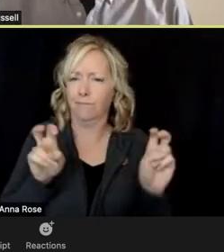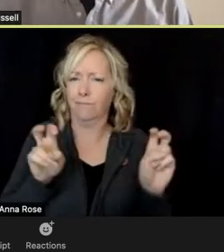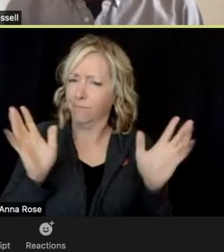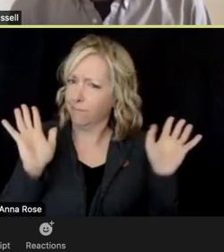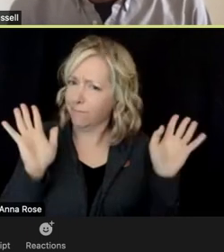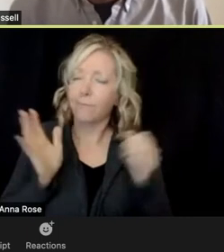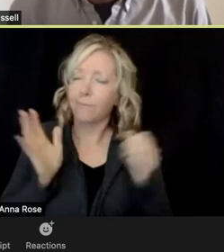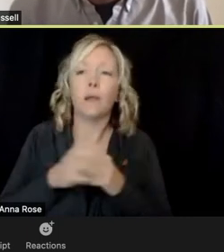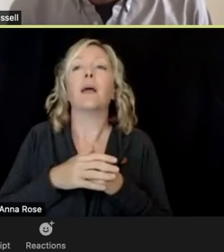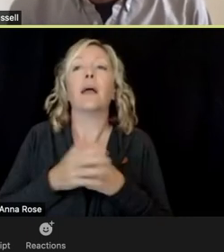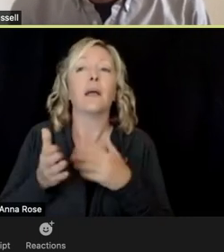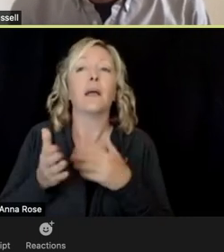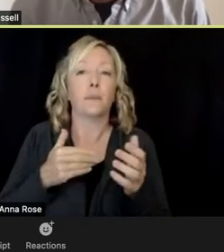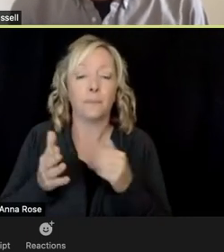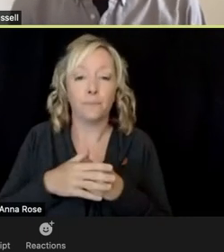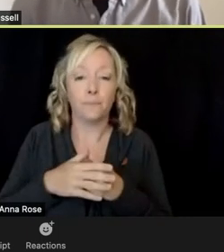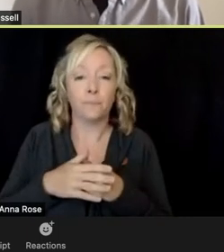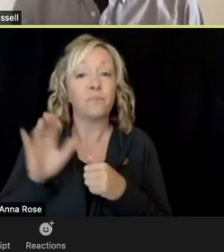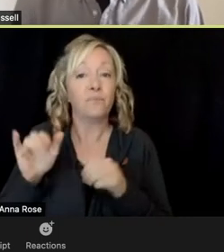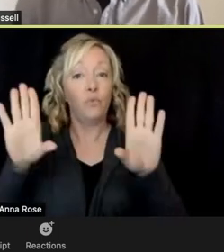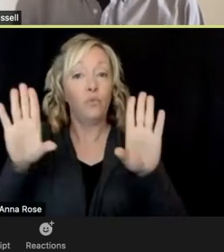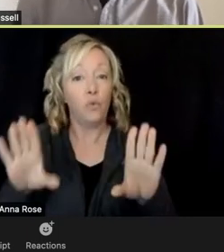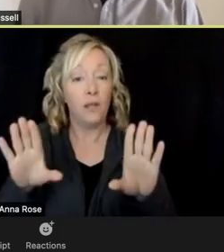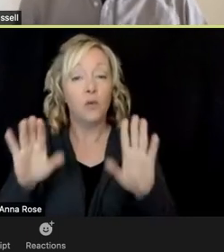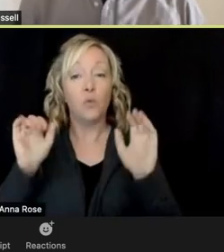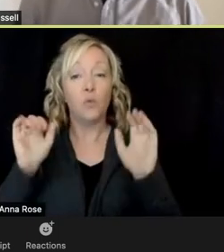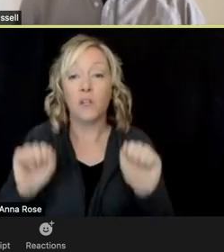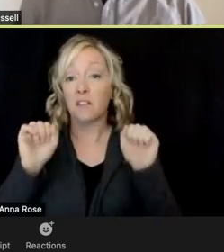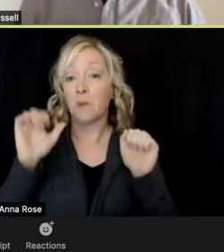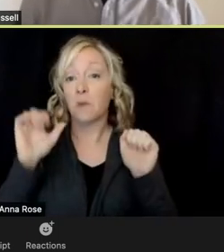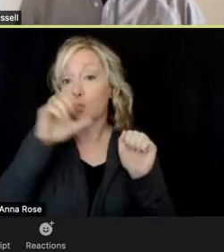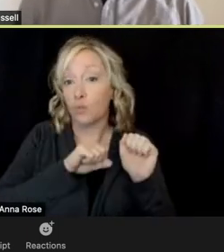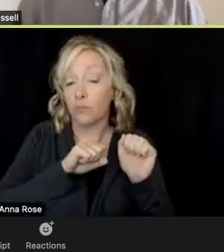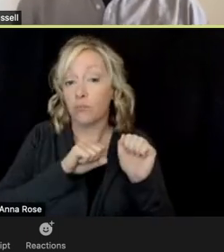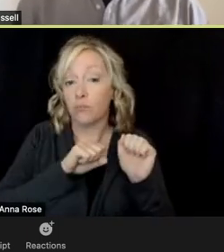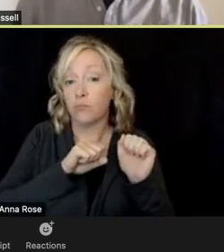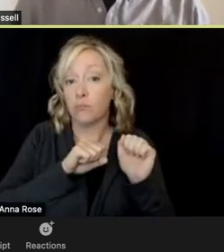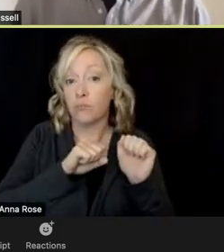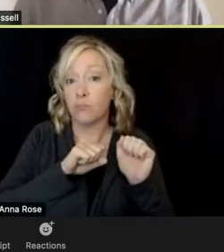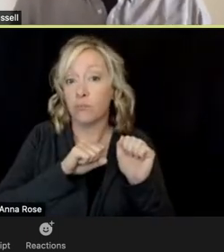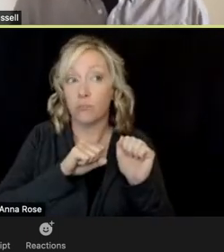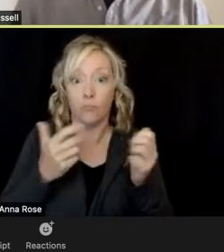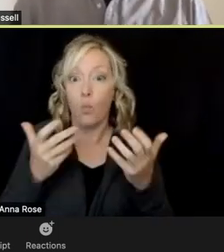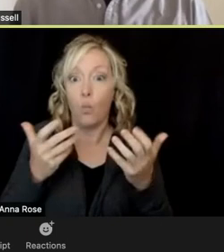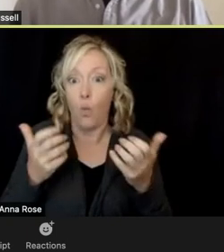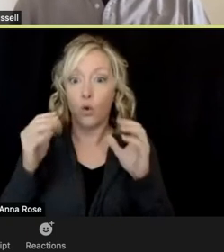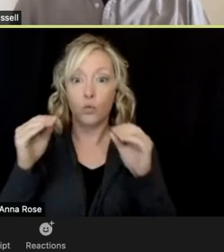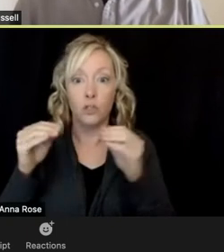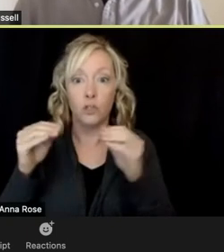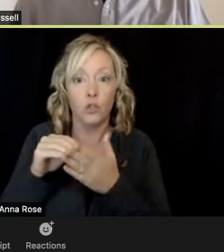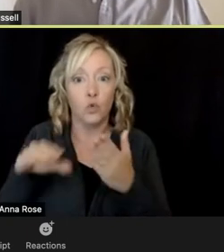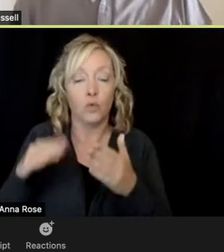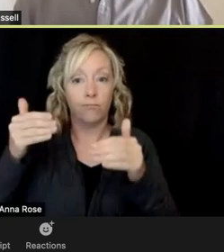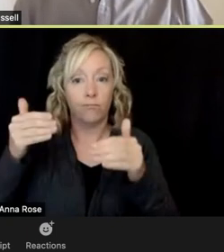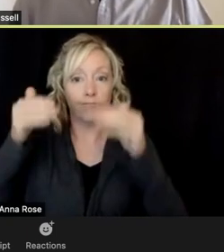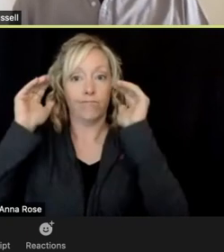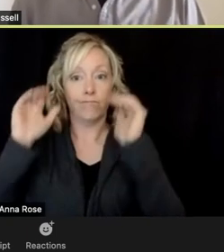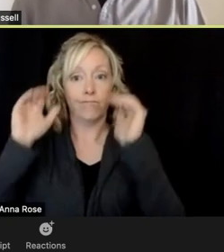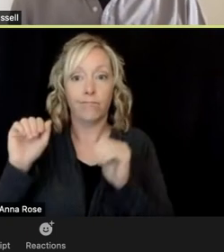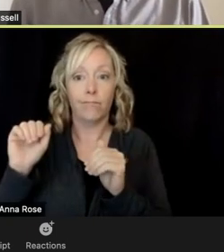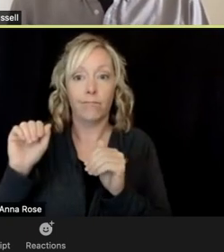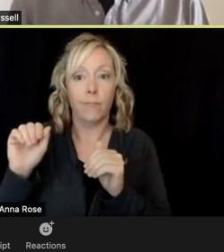discuss later. So that's great. We can all assume that we want to teach students who are alert.